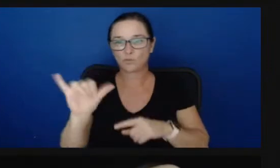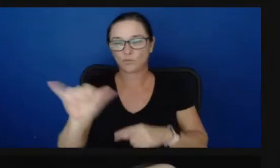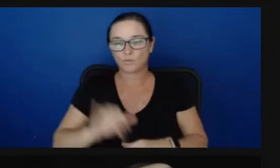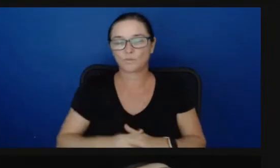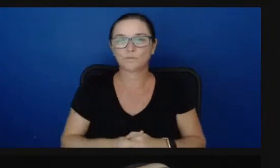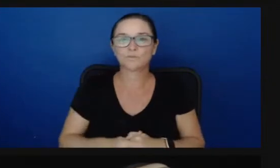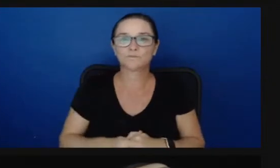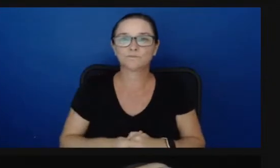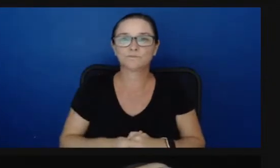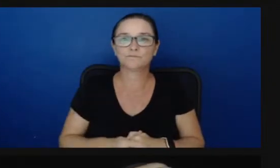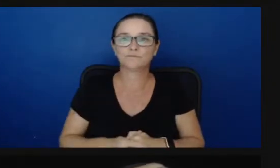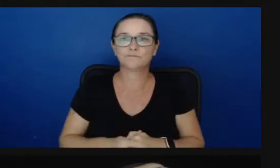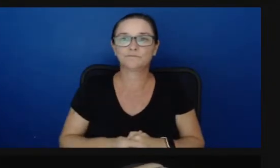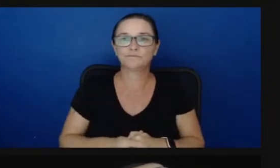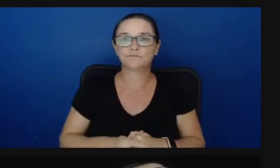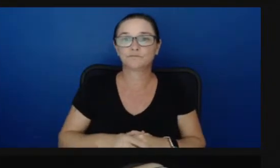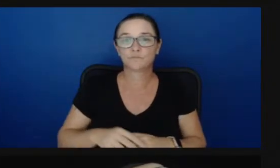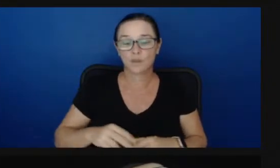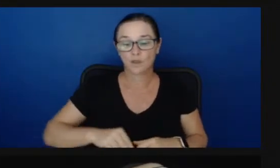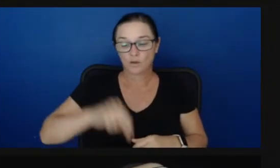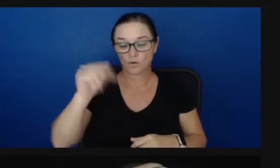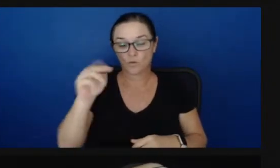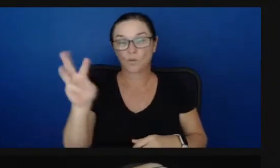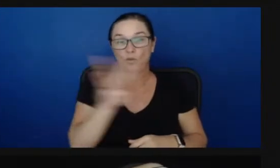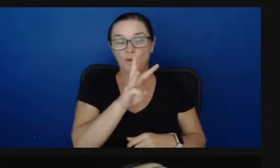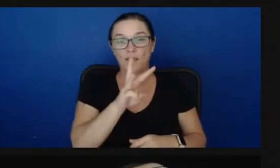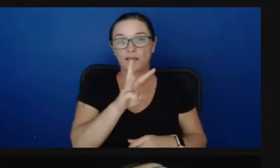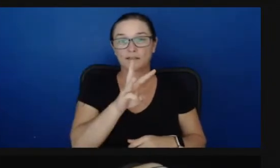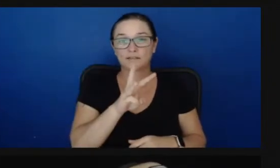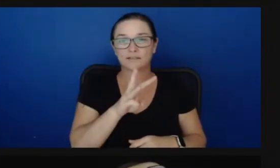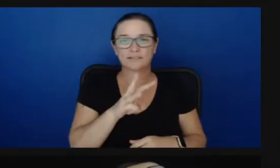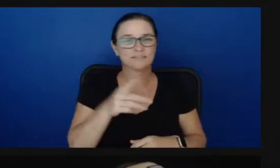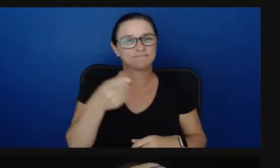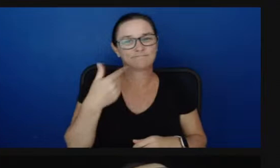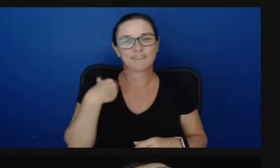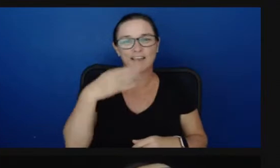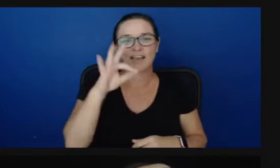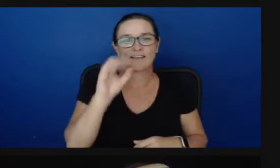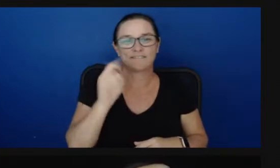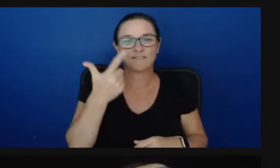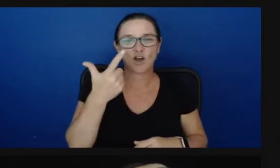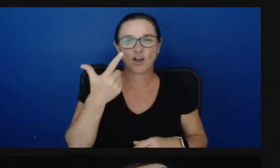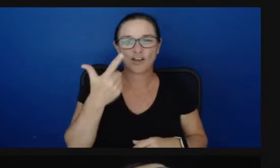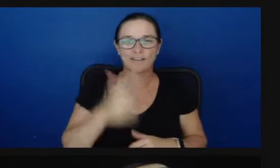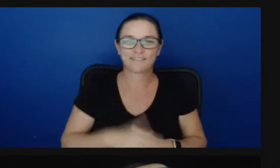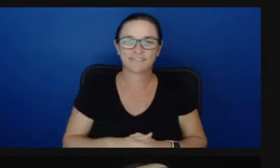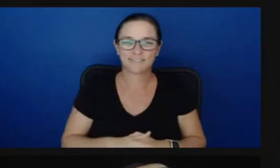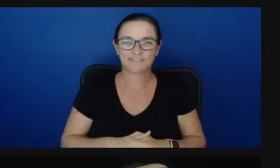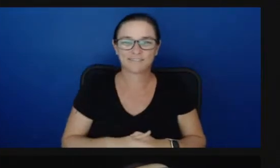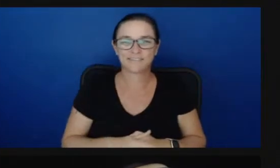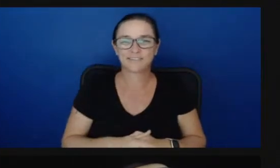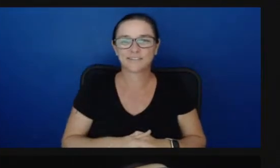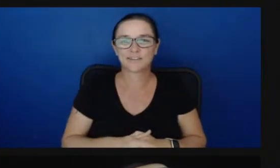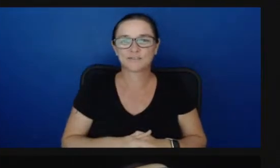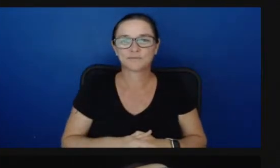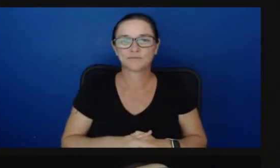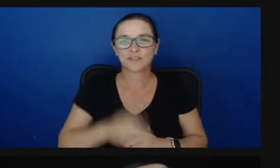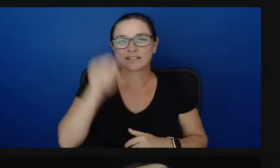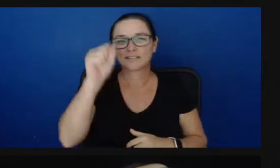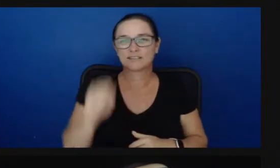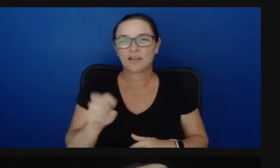Northwest flank, live view of a lot of fog inside of a cloud there. And on the southwest